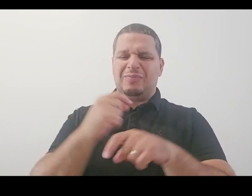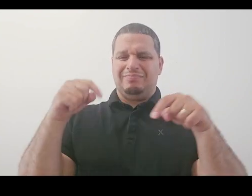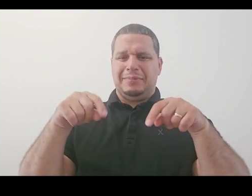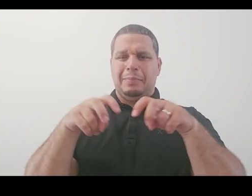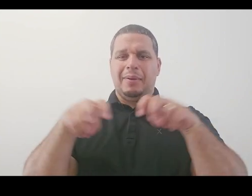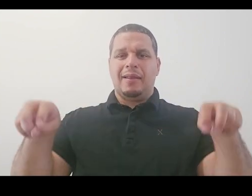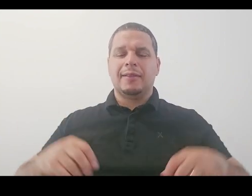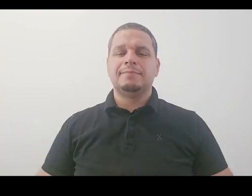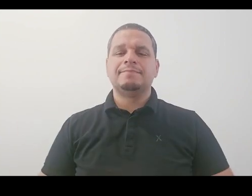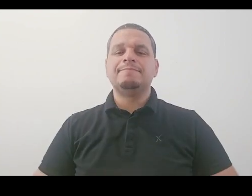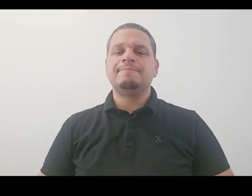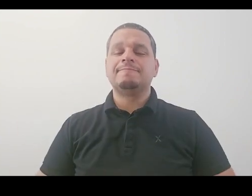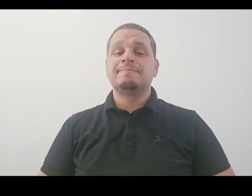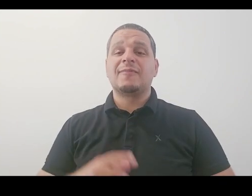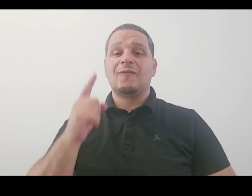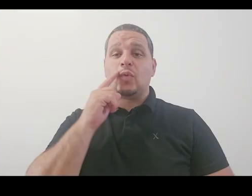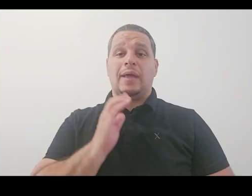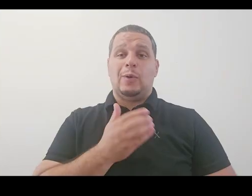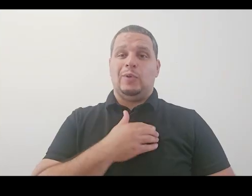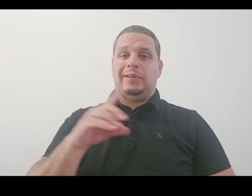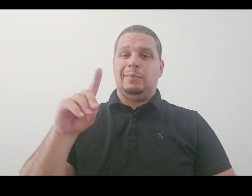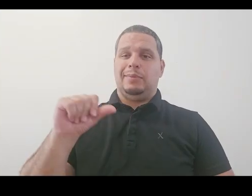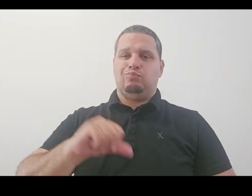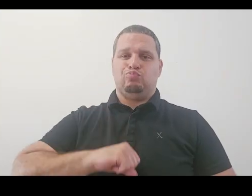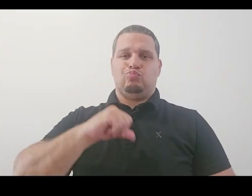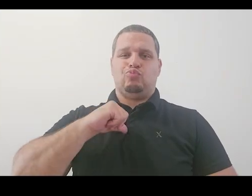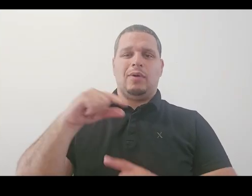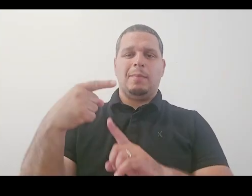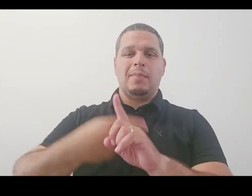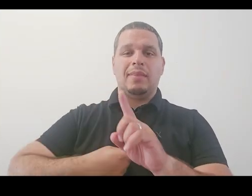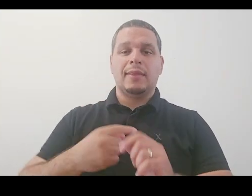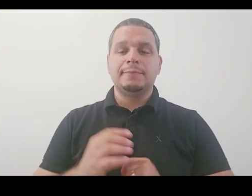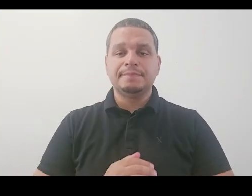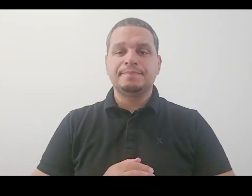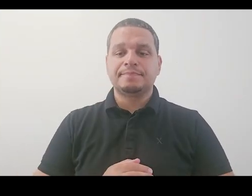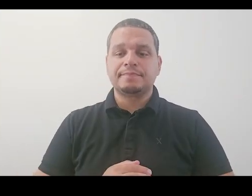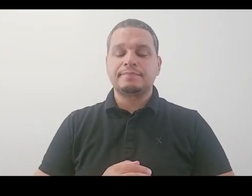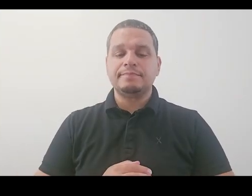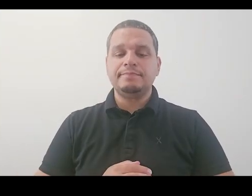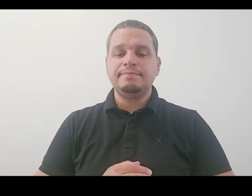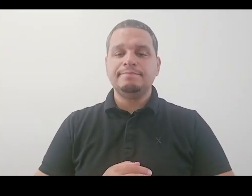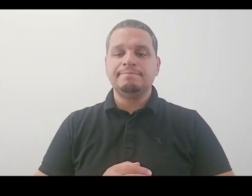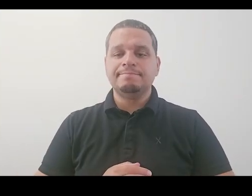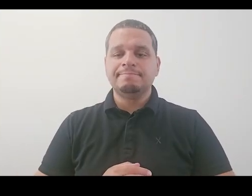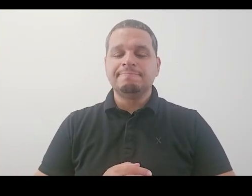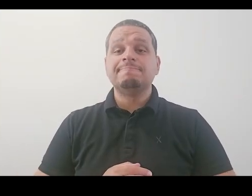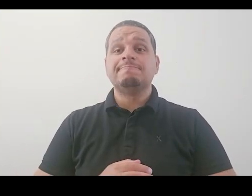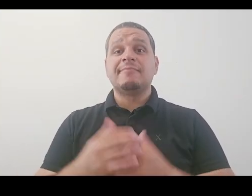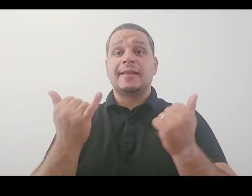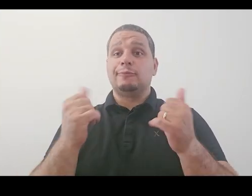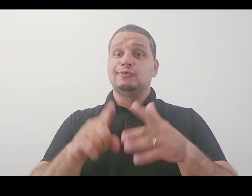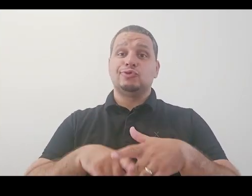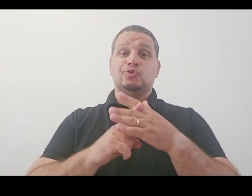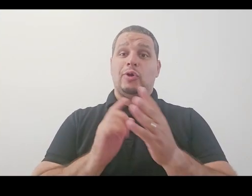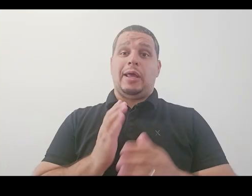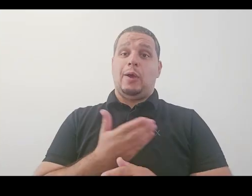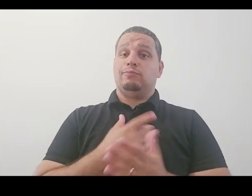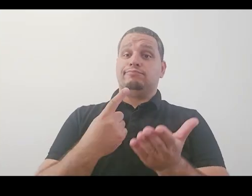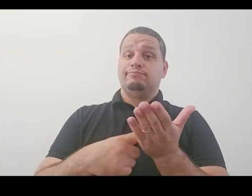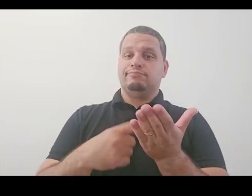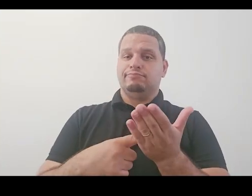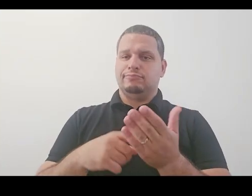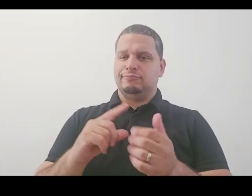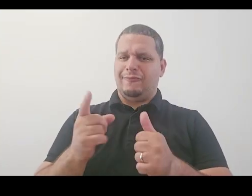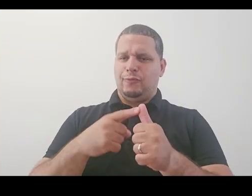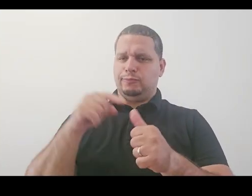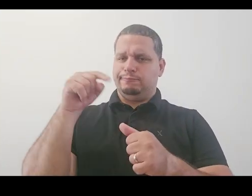panel for Disability Pride Month. And I'm kicking off our conversation